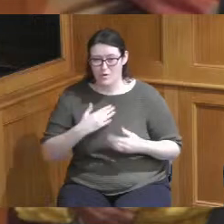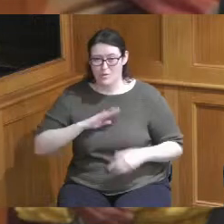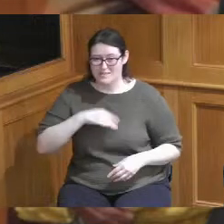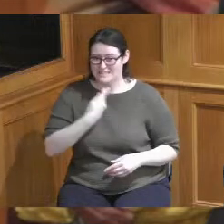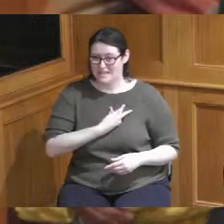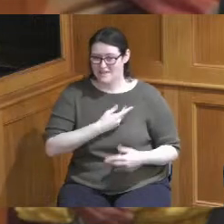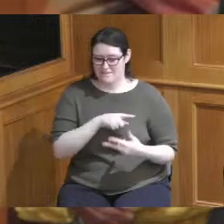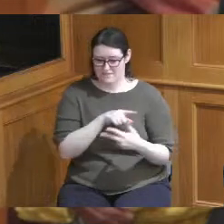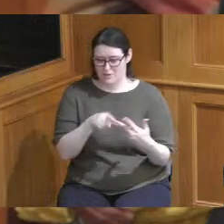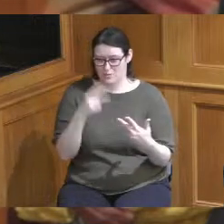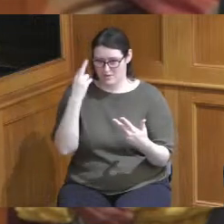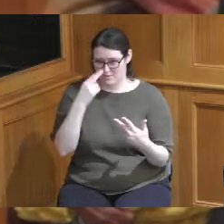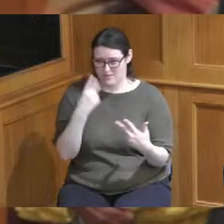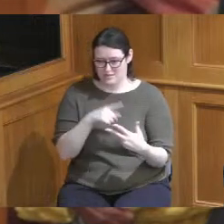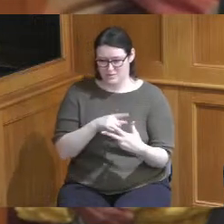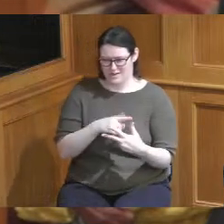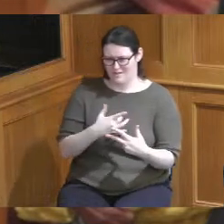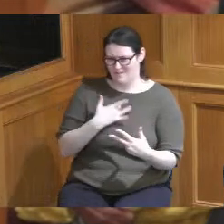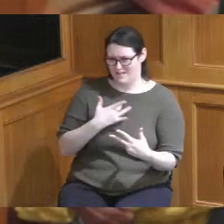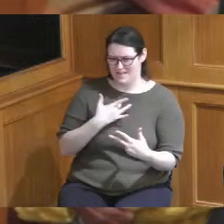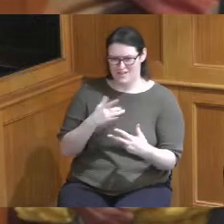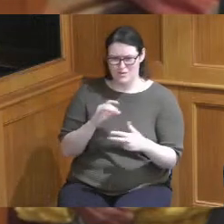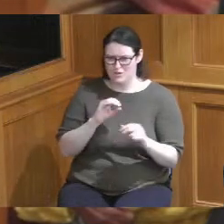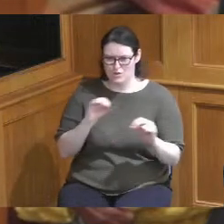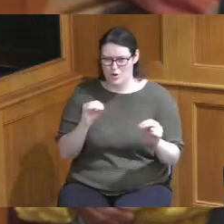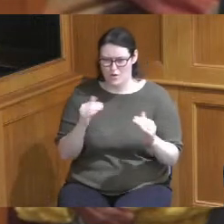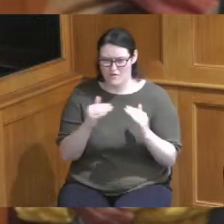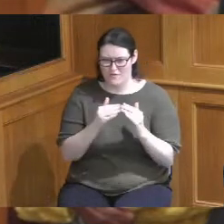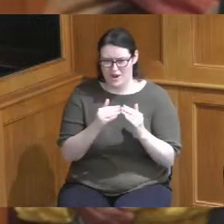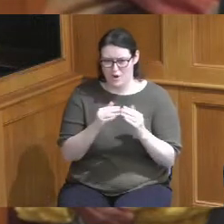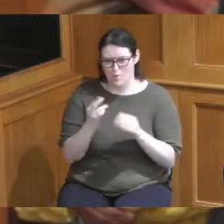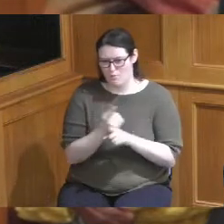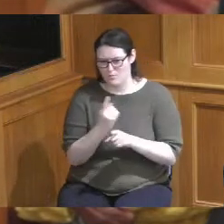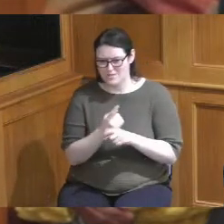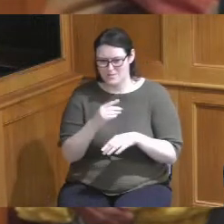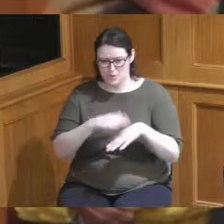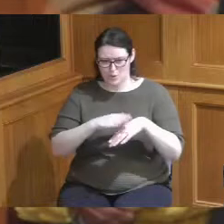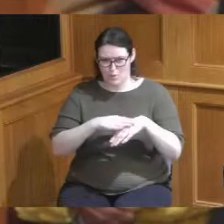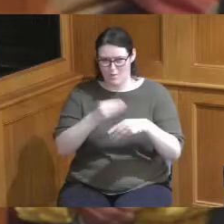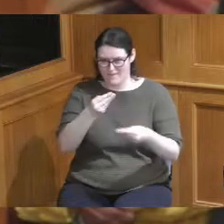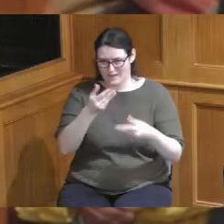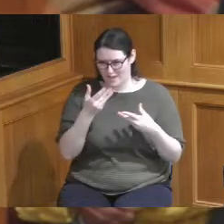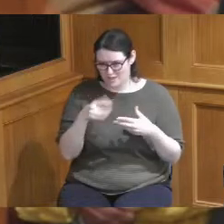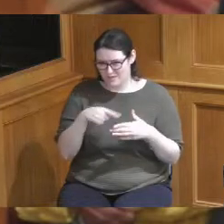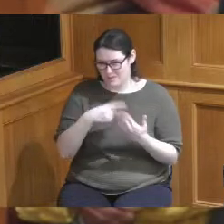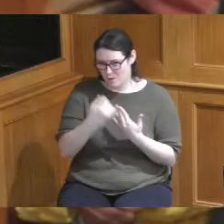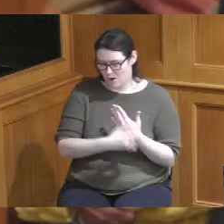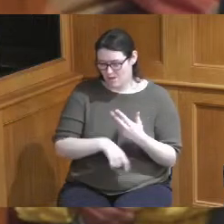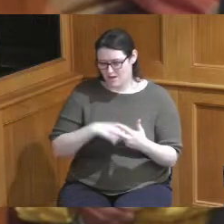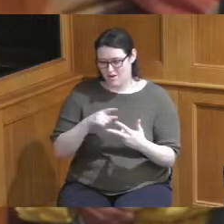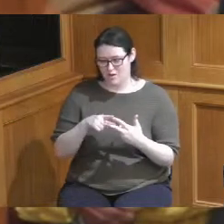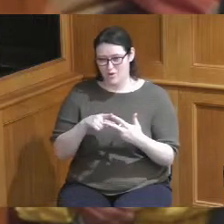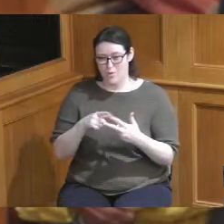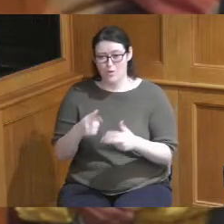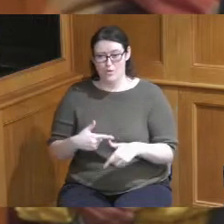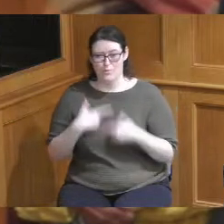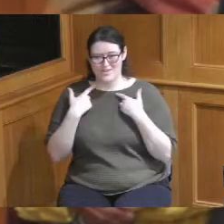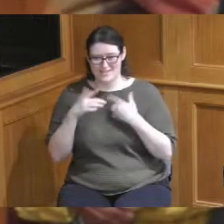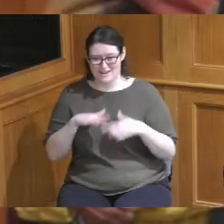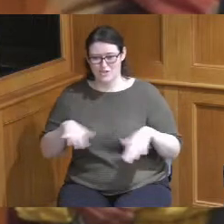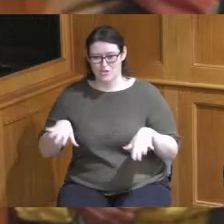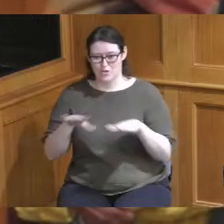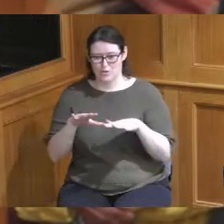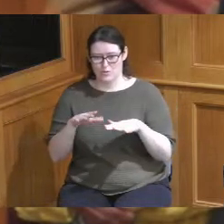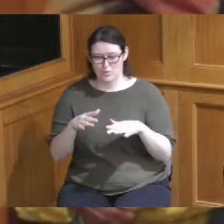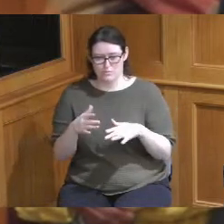reasons. One, that we feel like we did not have fair and reasonable notification of this project. Two, that that we